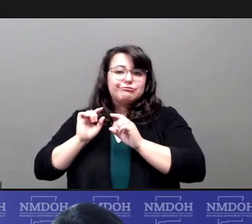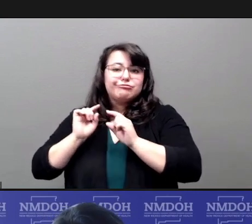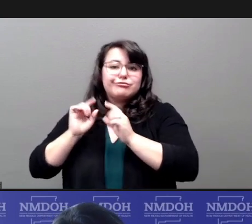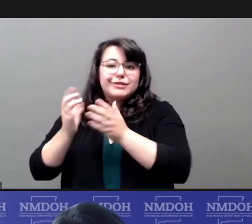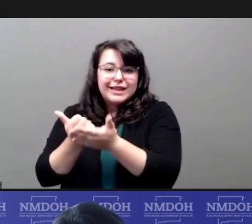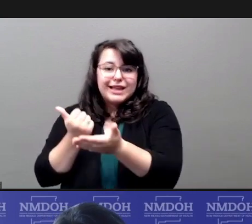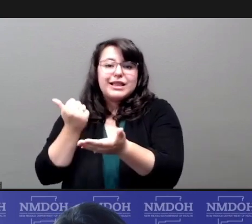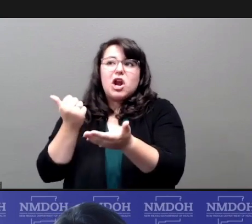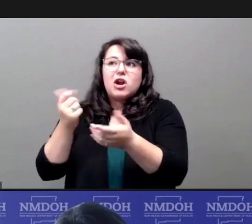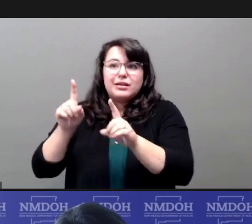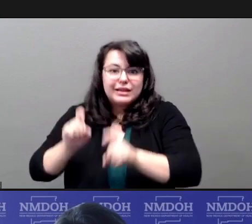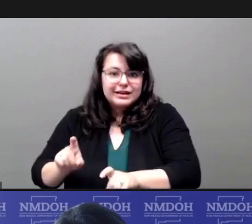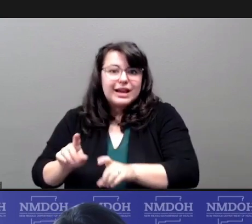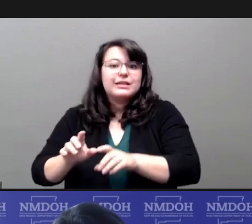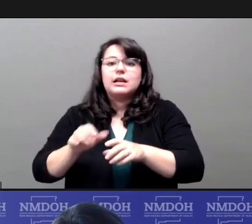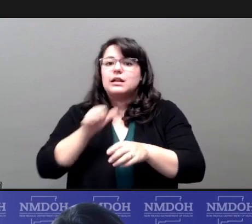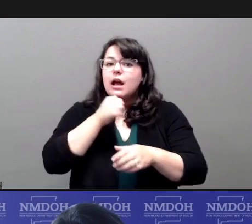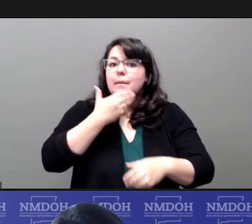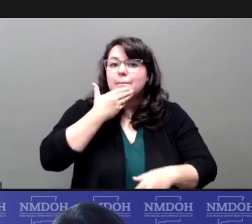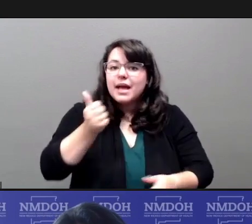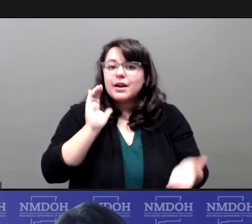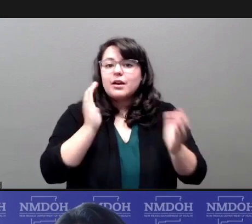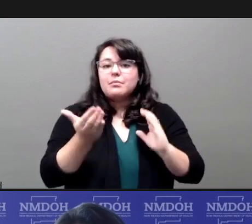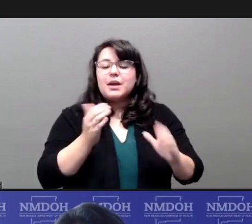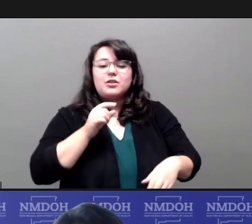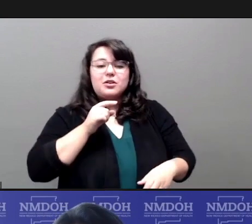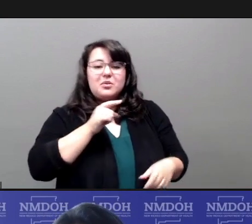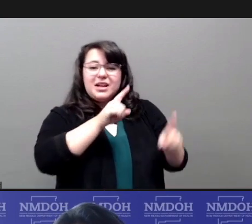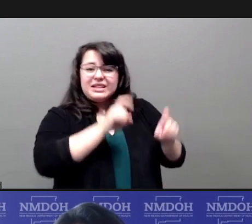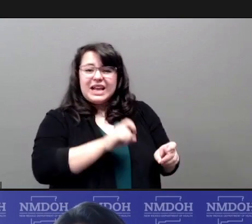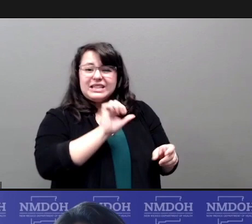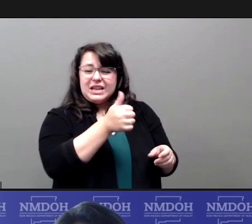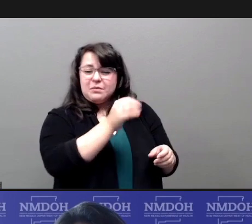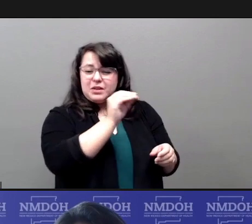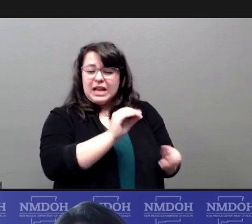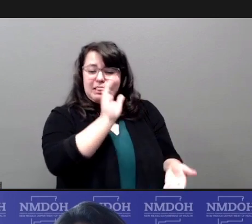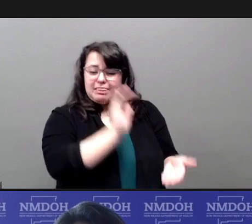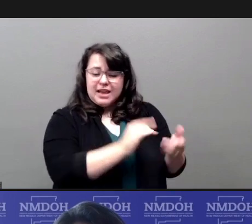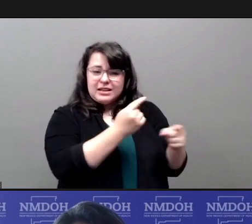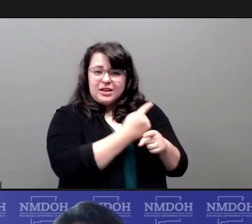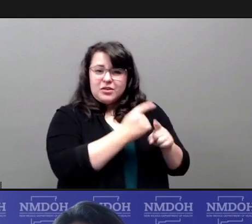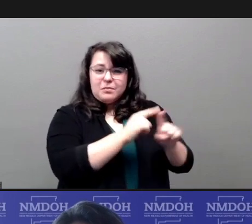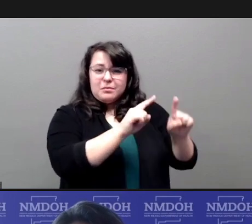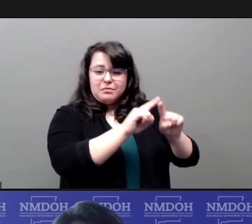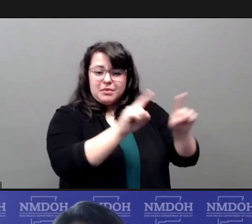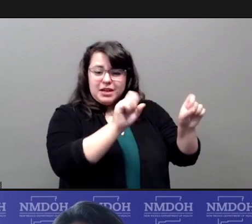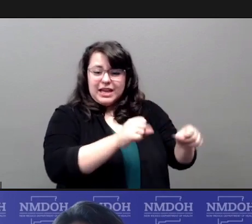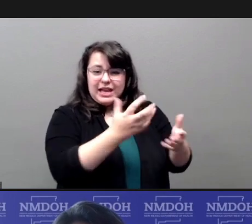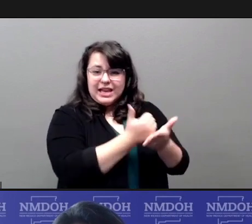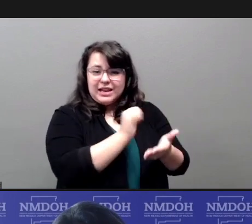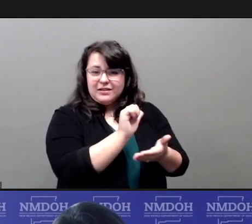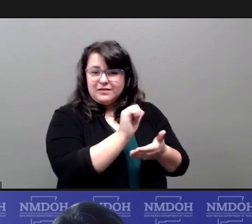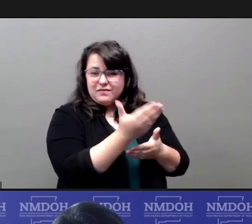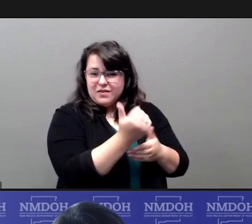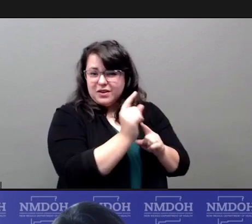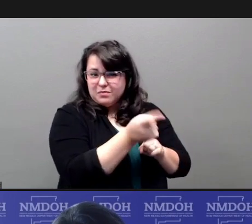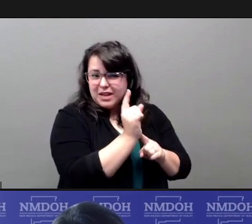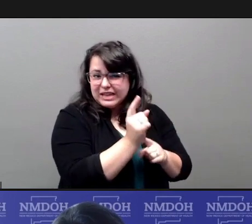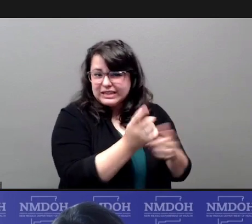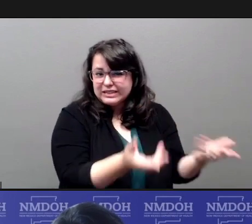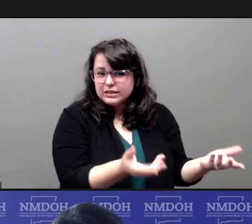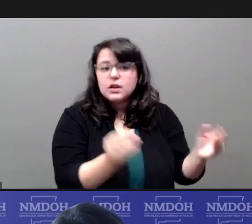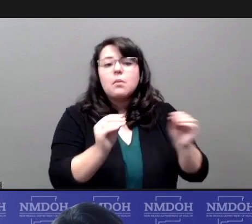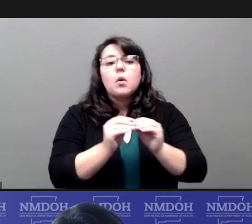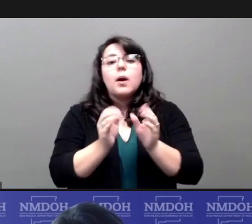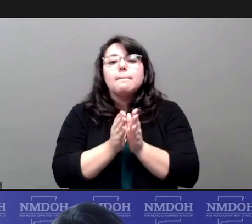a better test than a test that's 10% less accurate, but you can get in 15 minutes. And so this is more a public health